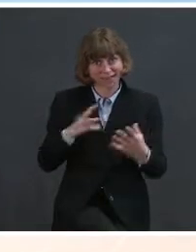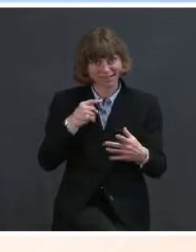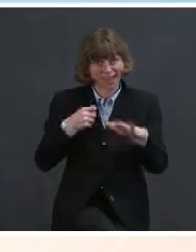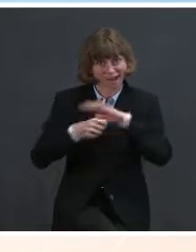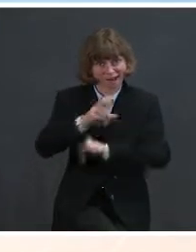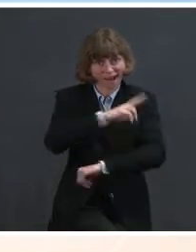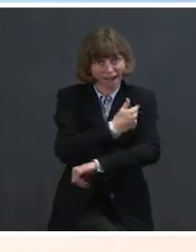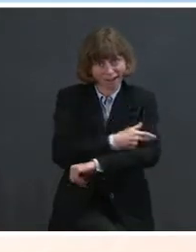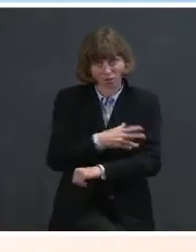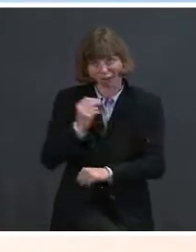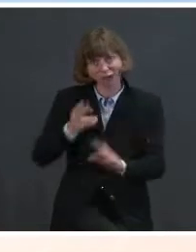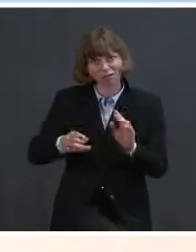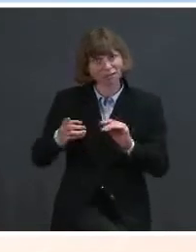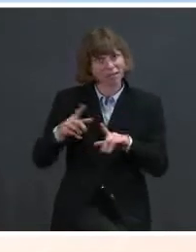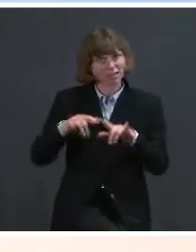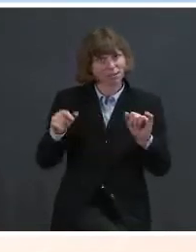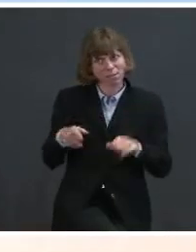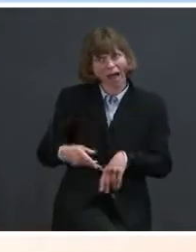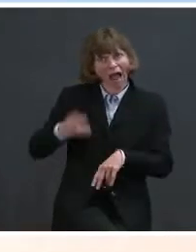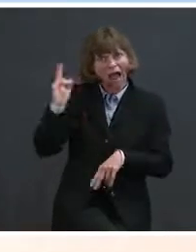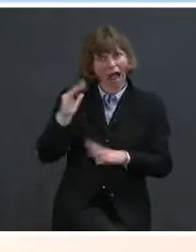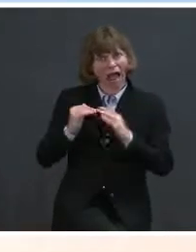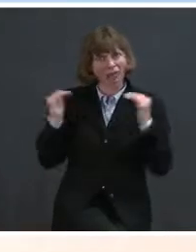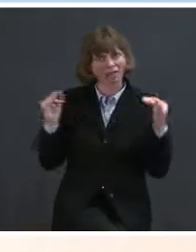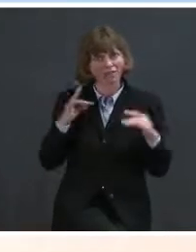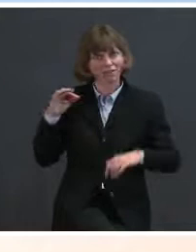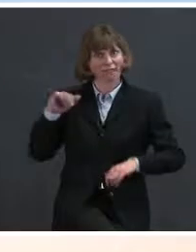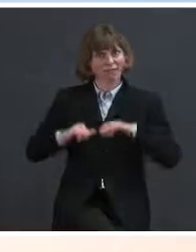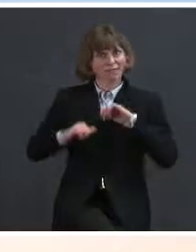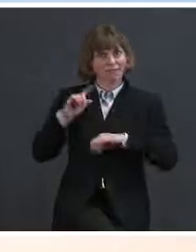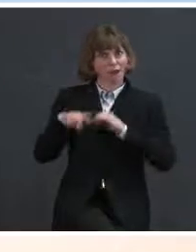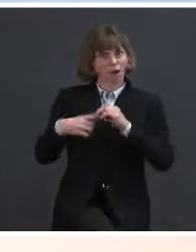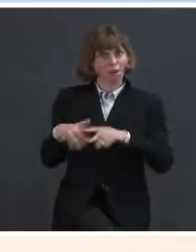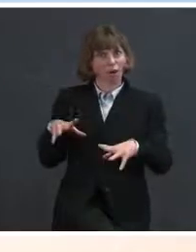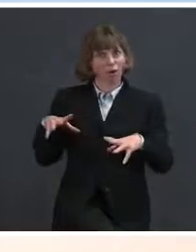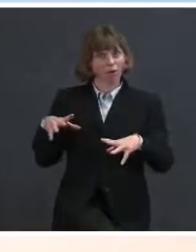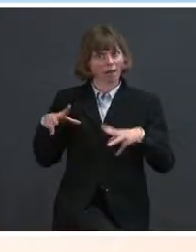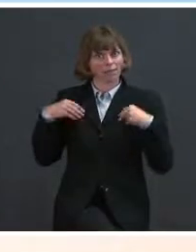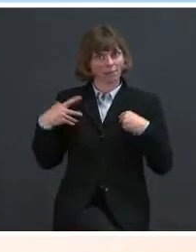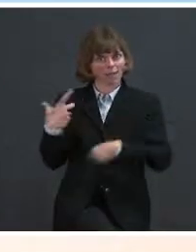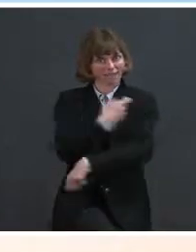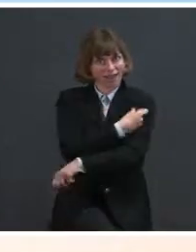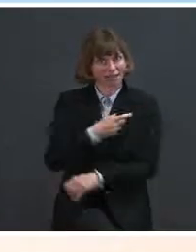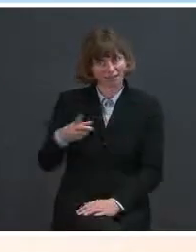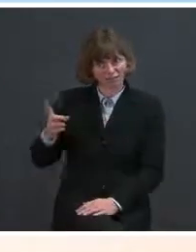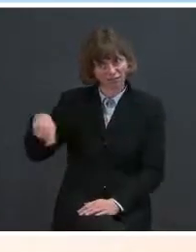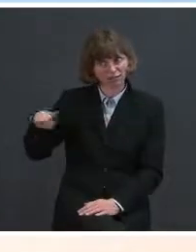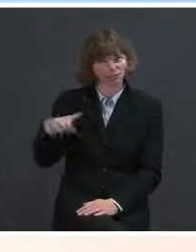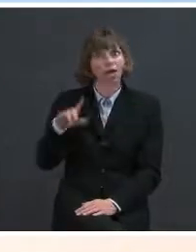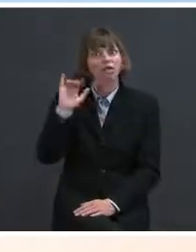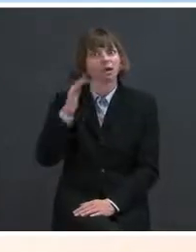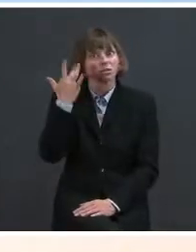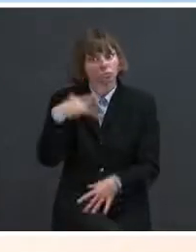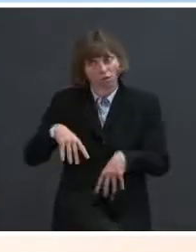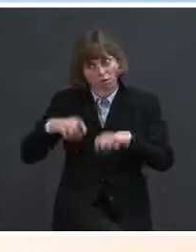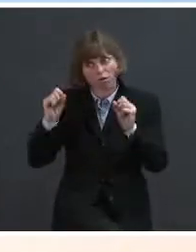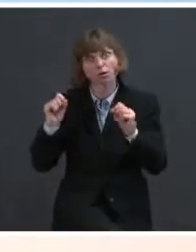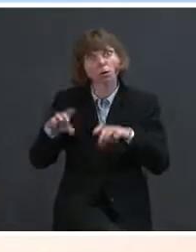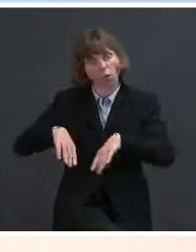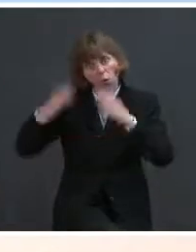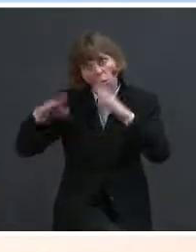vaccine hesitancy, and we have taken a number of steps to open, as I mentioned, these community health centers, invest in